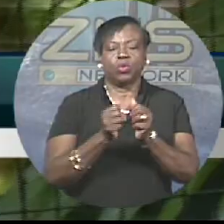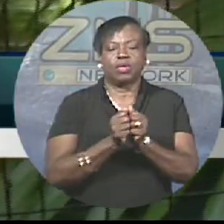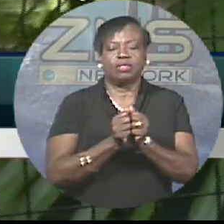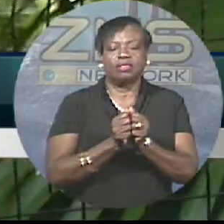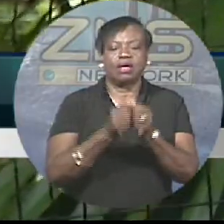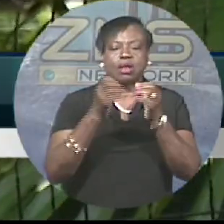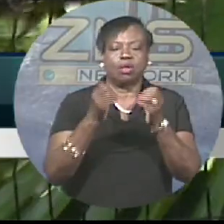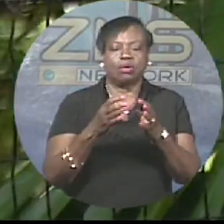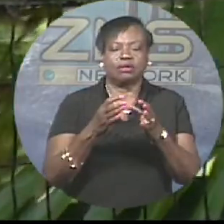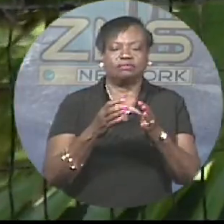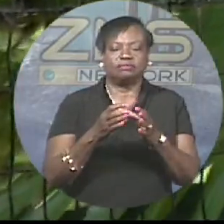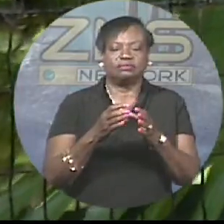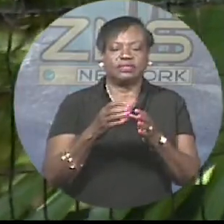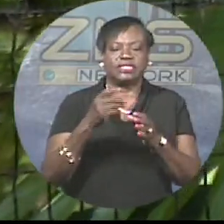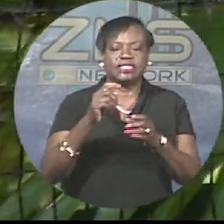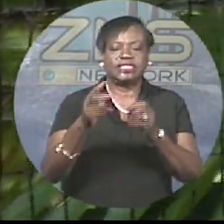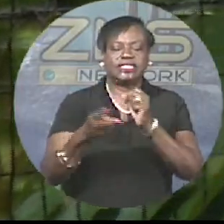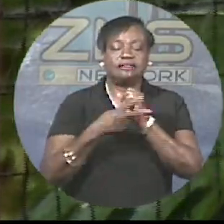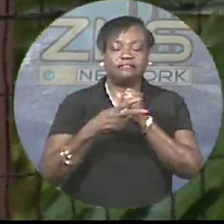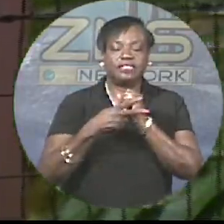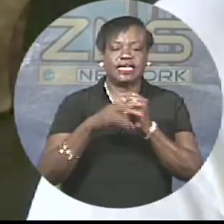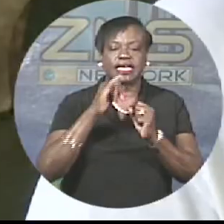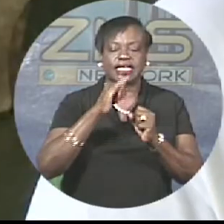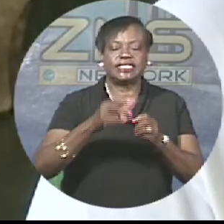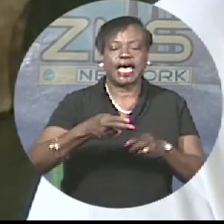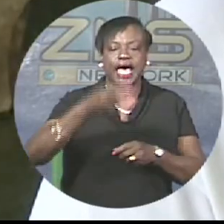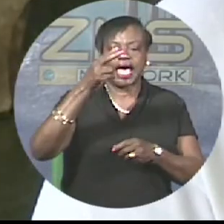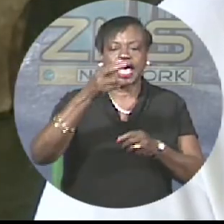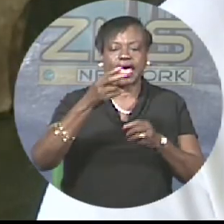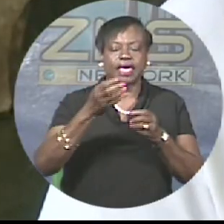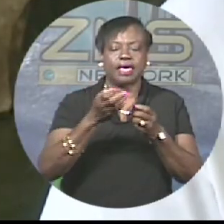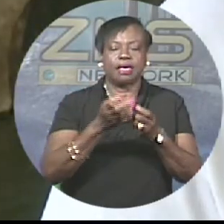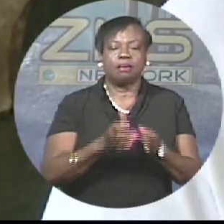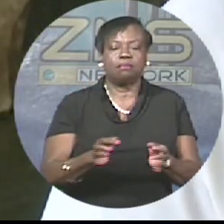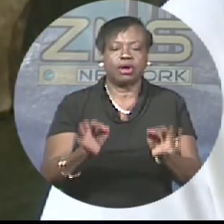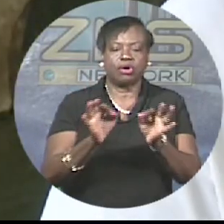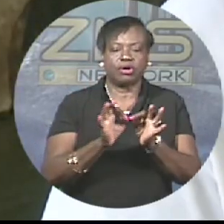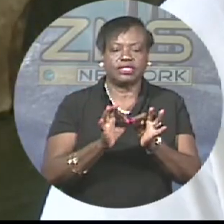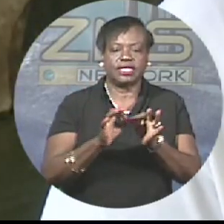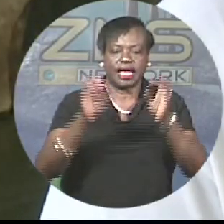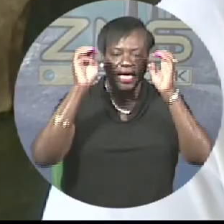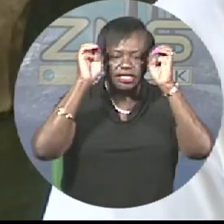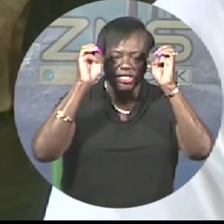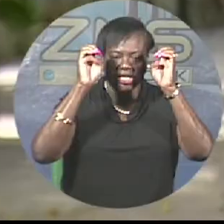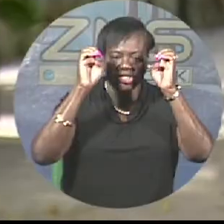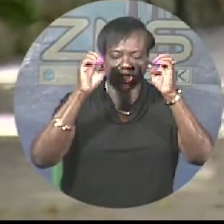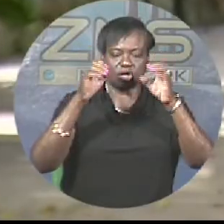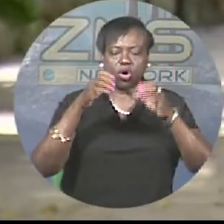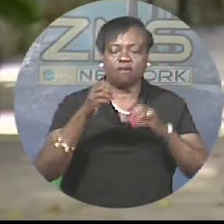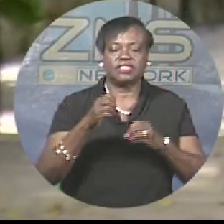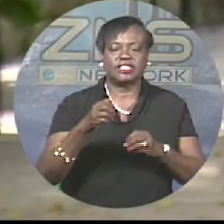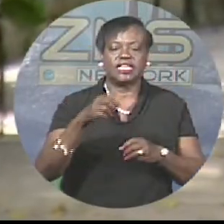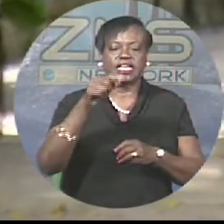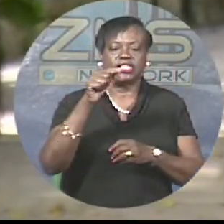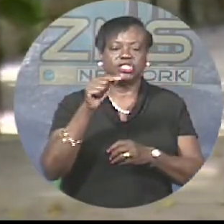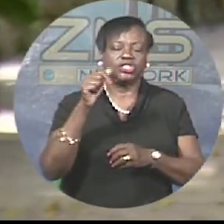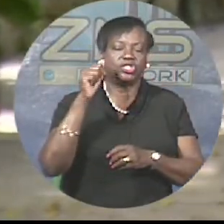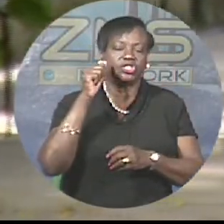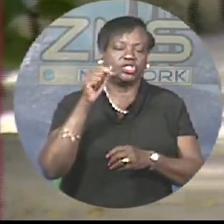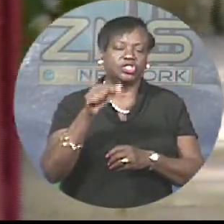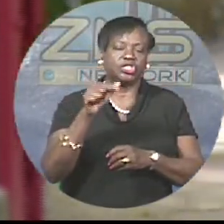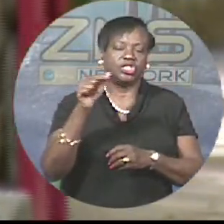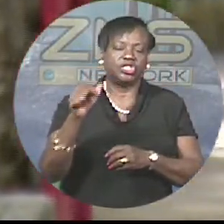Zoo, safety continues to be a high priority. Education officer there, Gigi Davis, says she and her